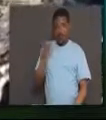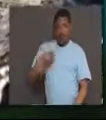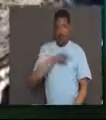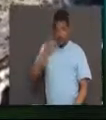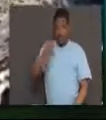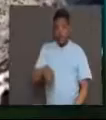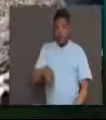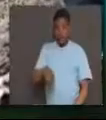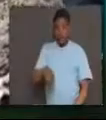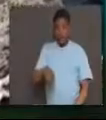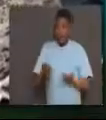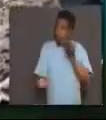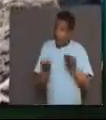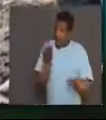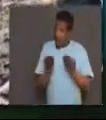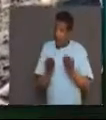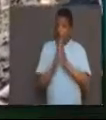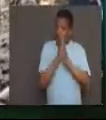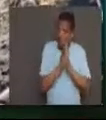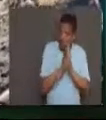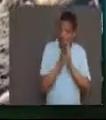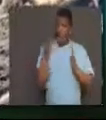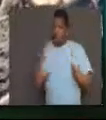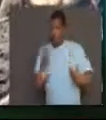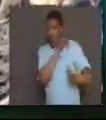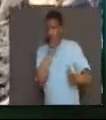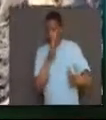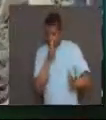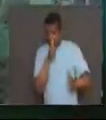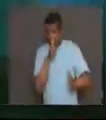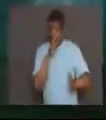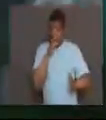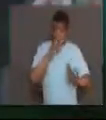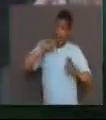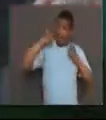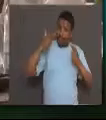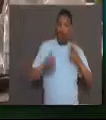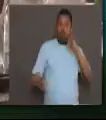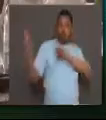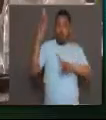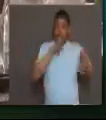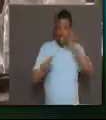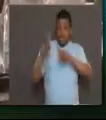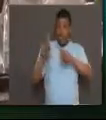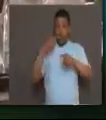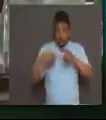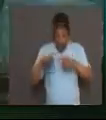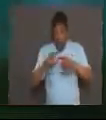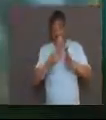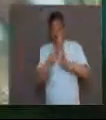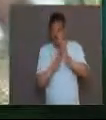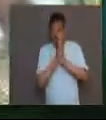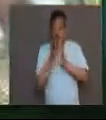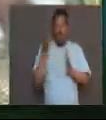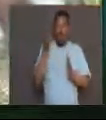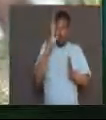We must balance the needs of Ethiopia's current population with the needs of